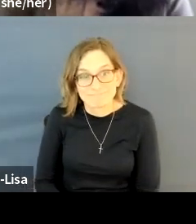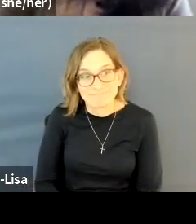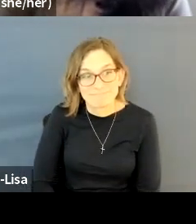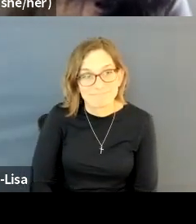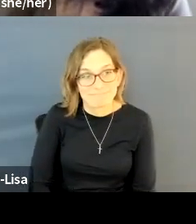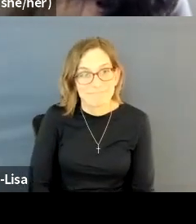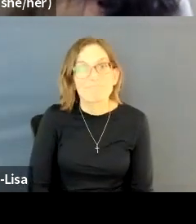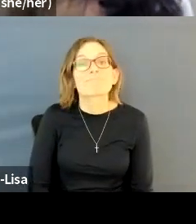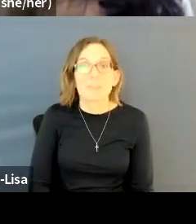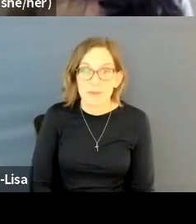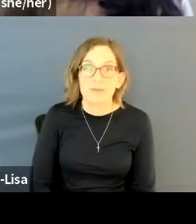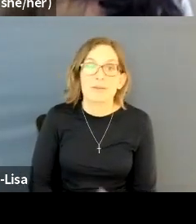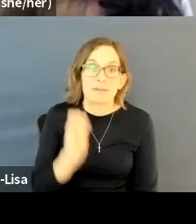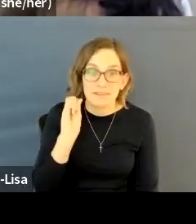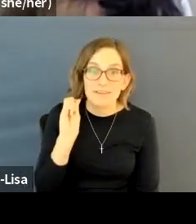Okay.